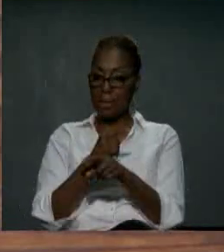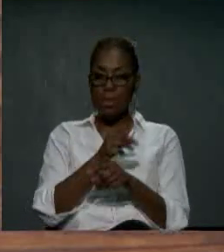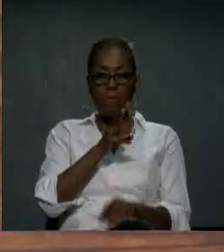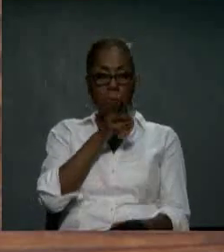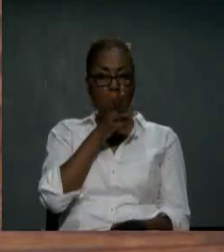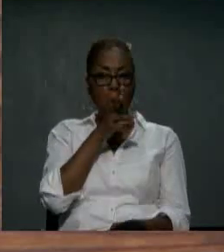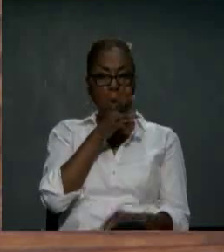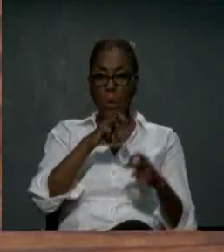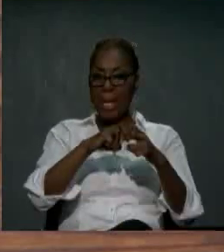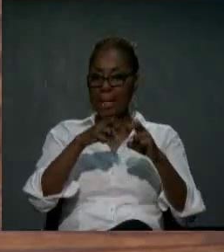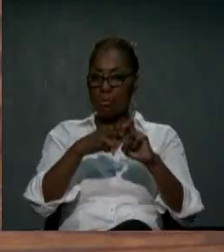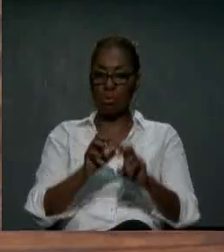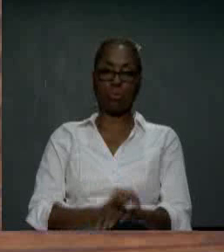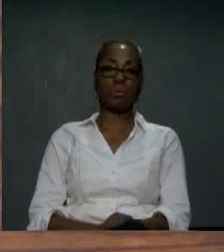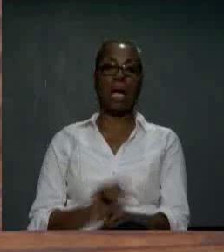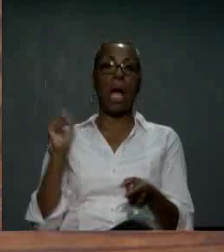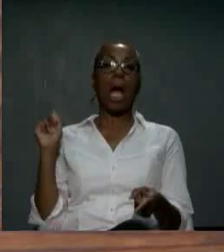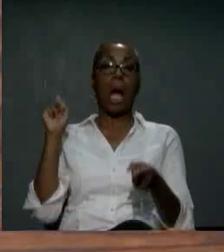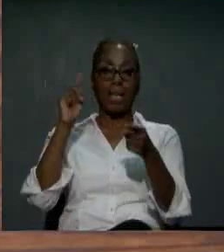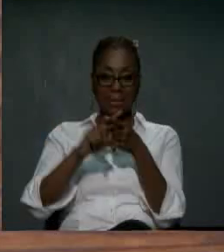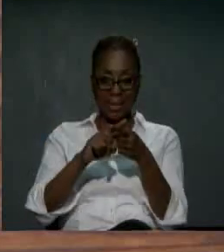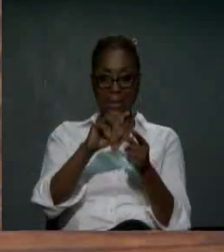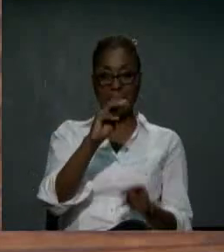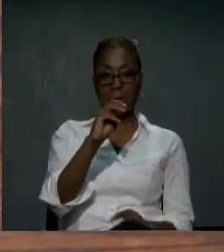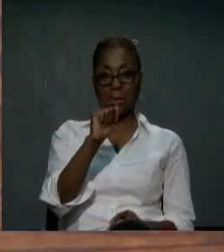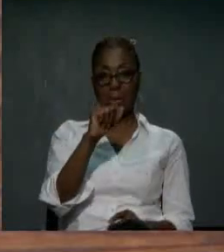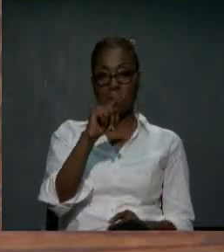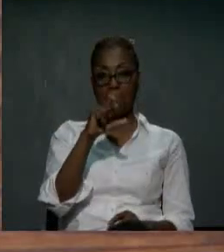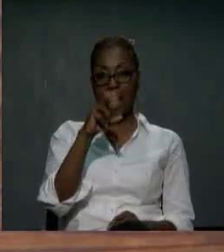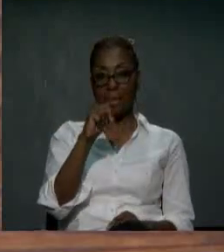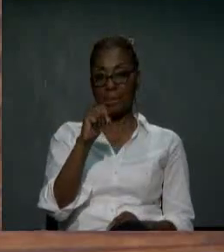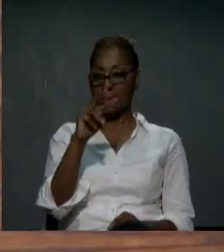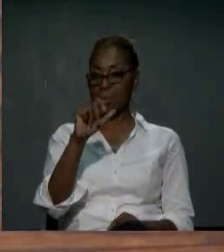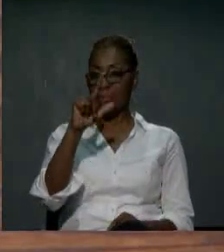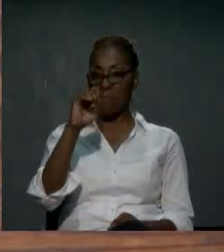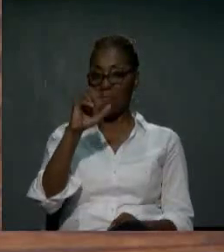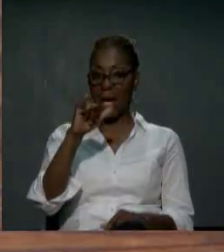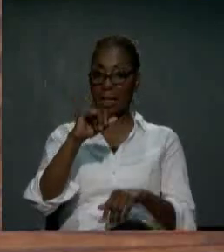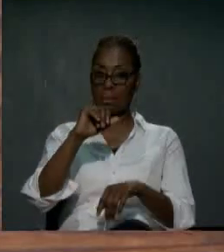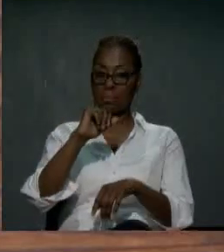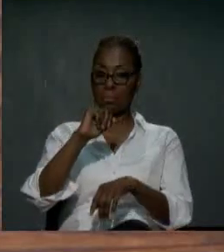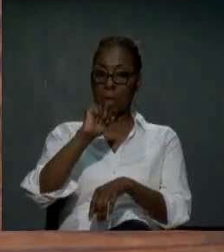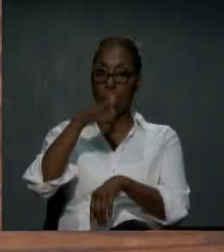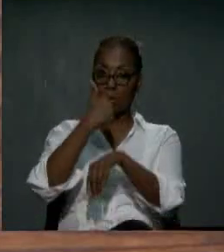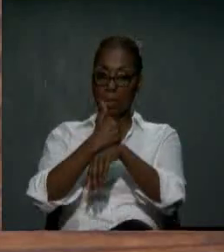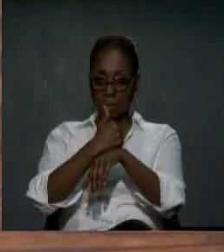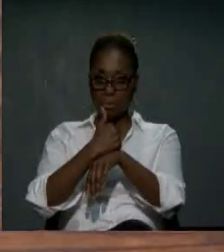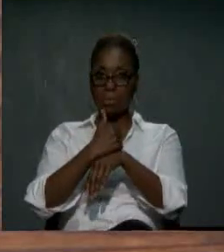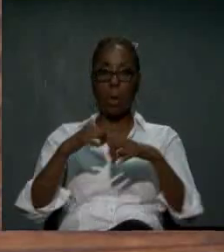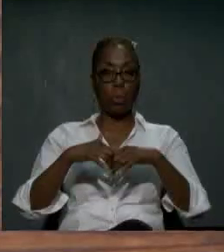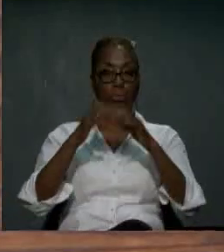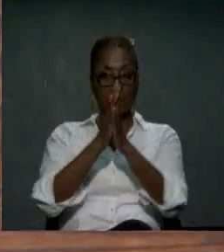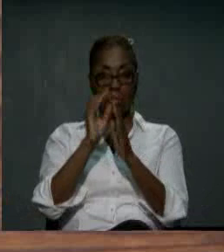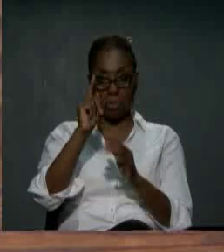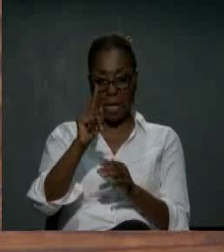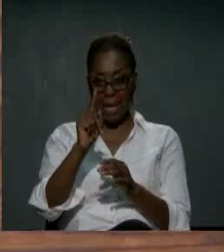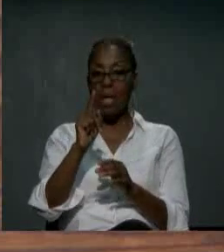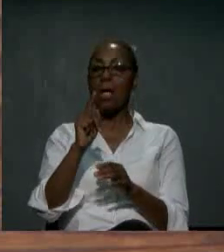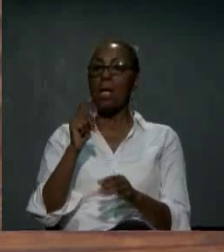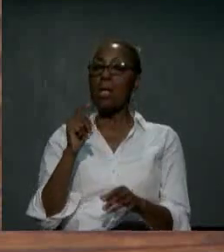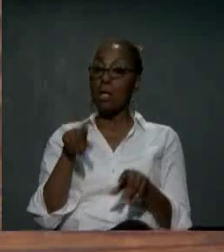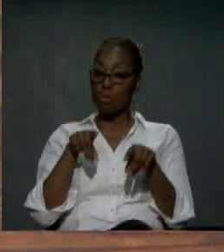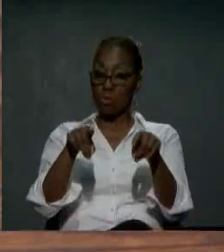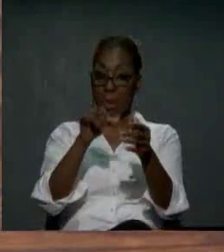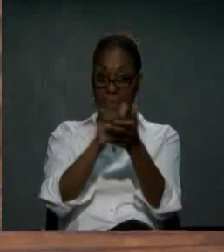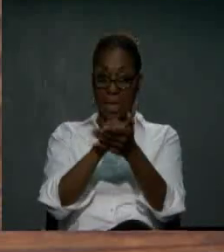water issues until Madison Valley was built. We were promised during